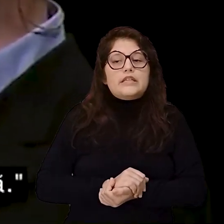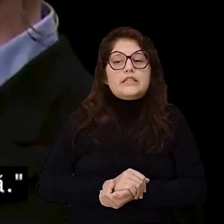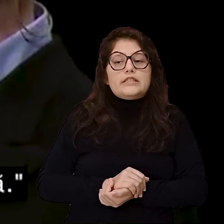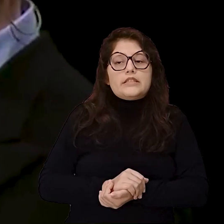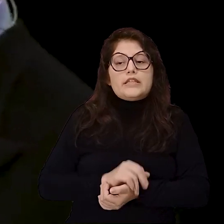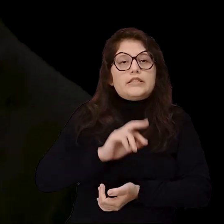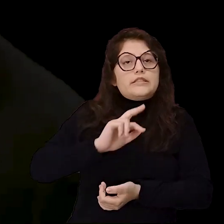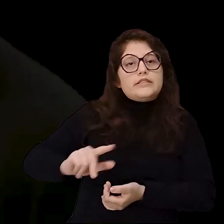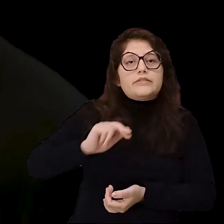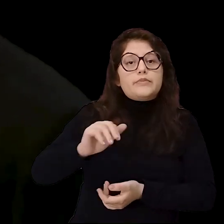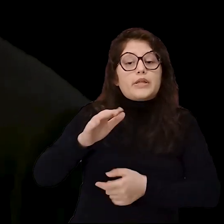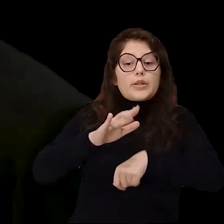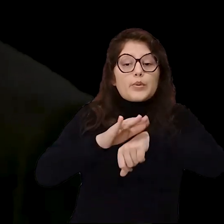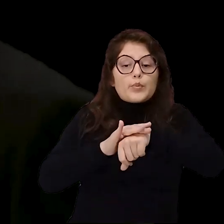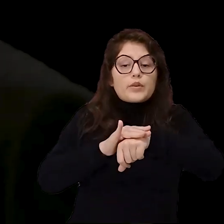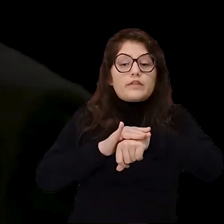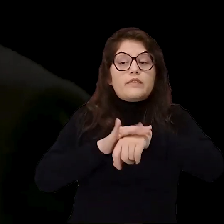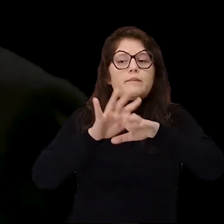for breakfast.